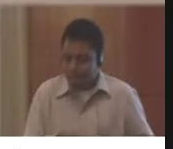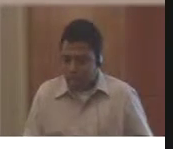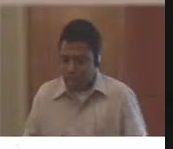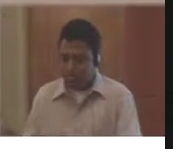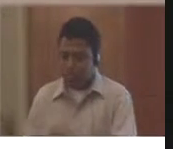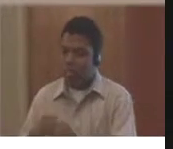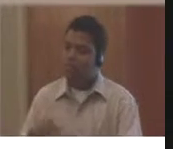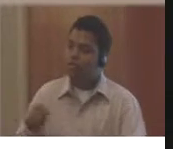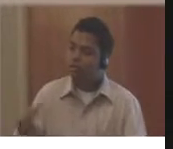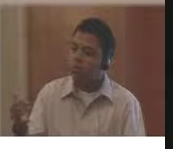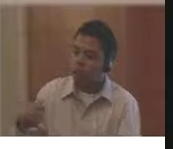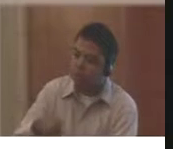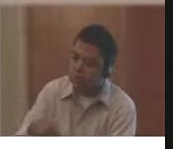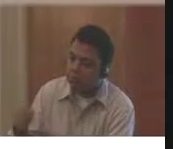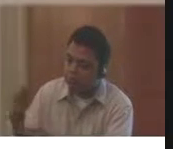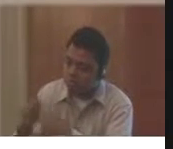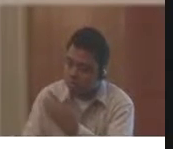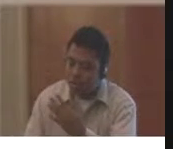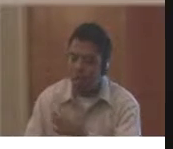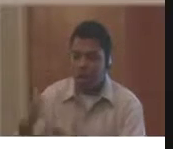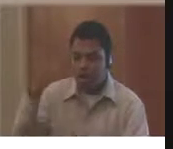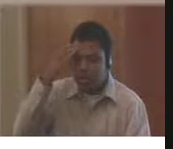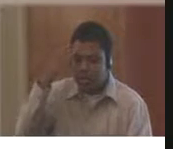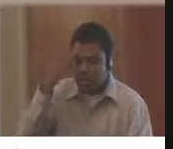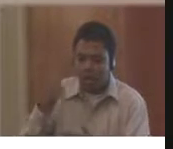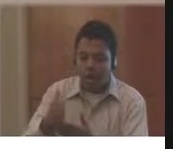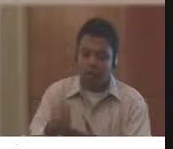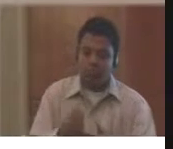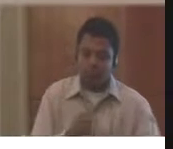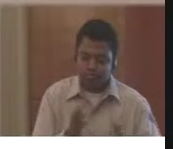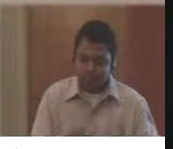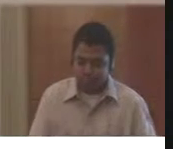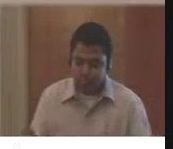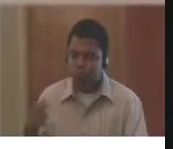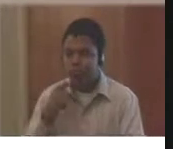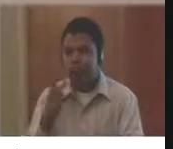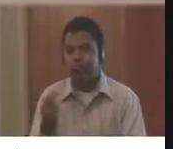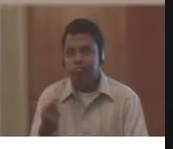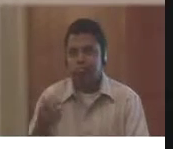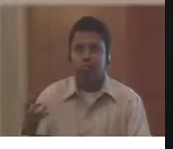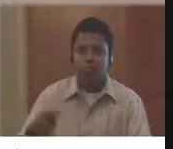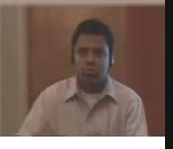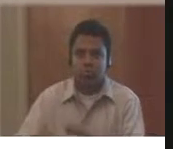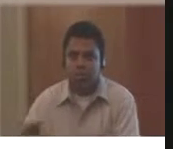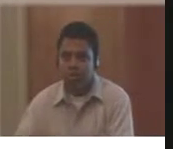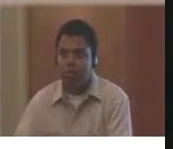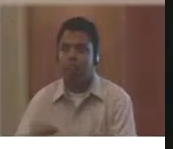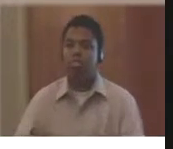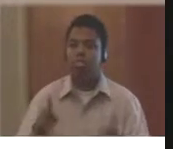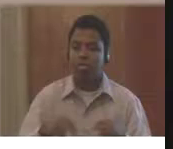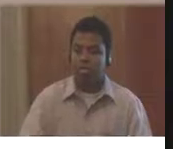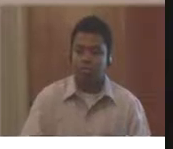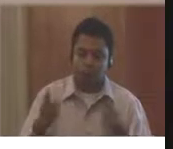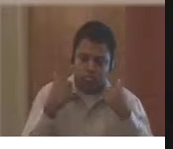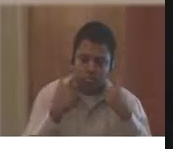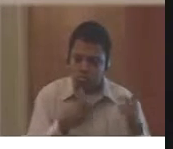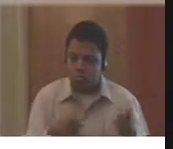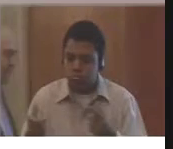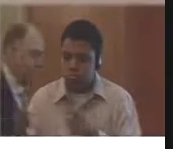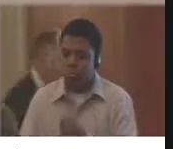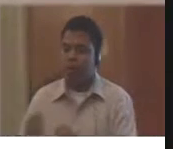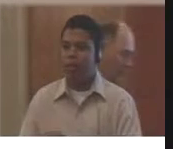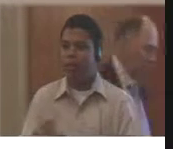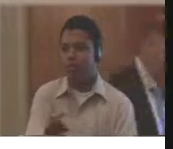the vulnerability of new projects, cost-benefit analysis manuals, and mechanisms for disaster risk reduction budget tracking, as well